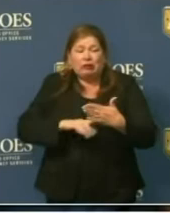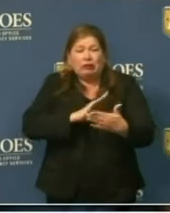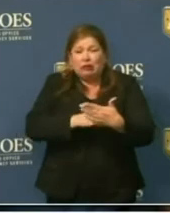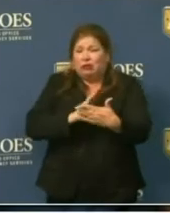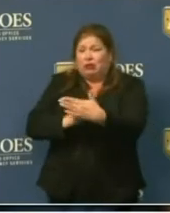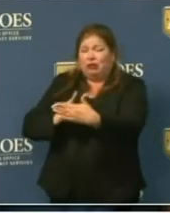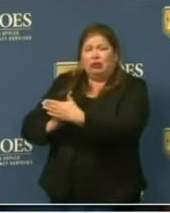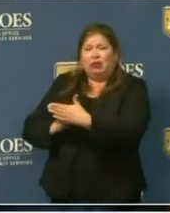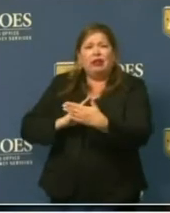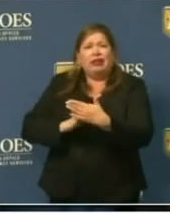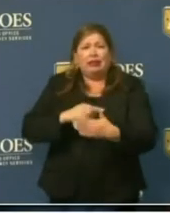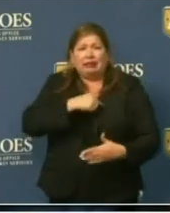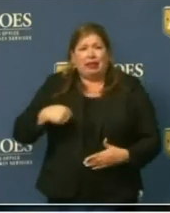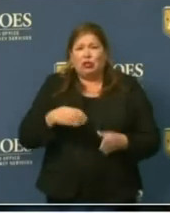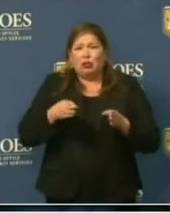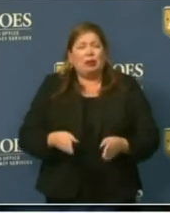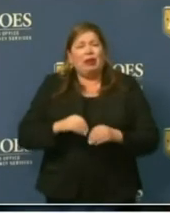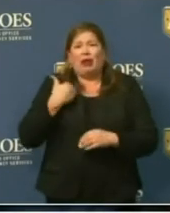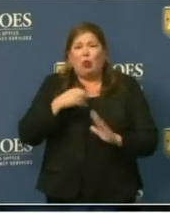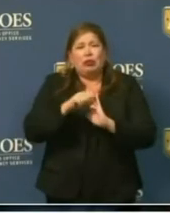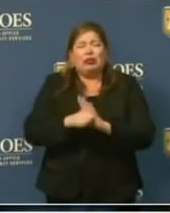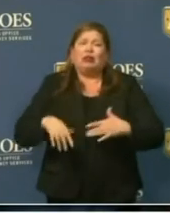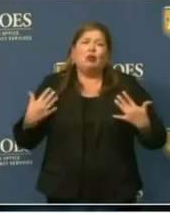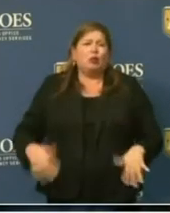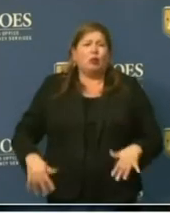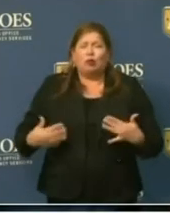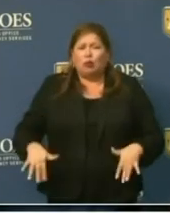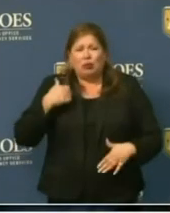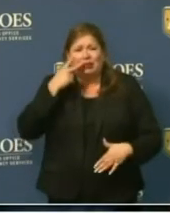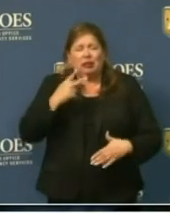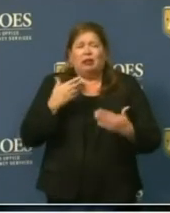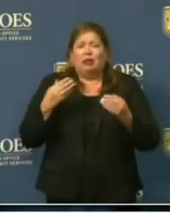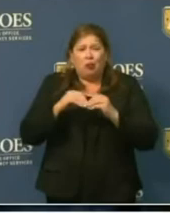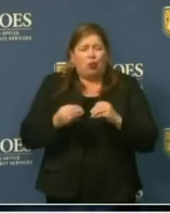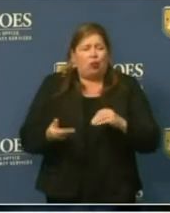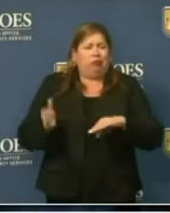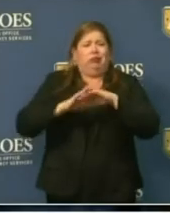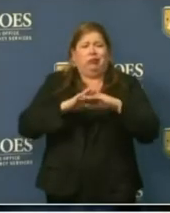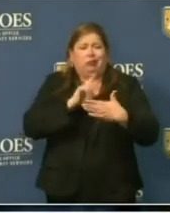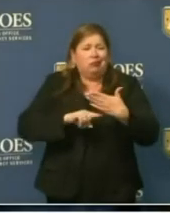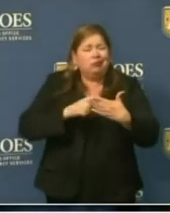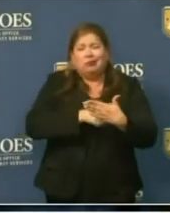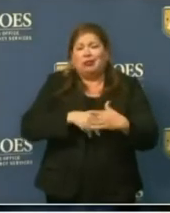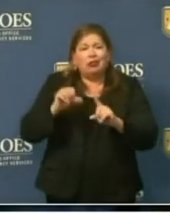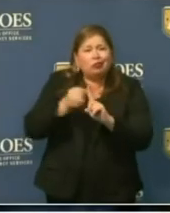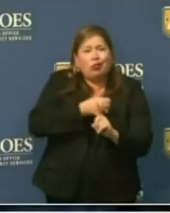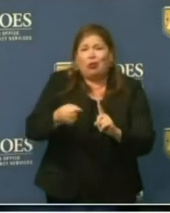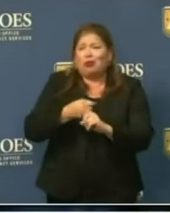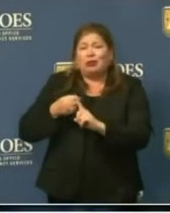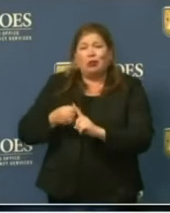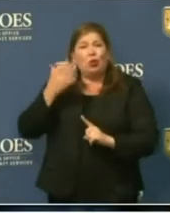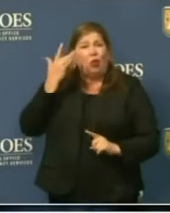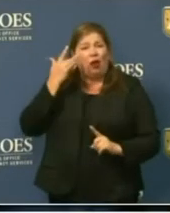against Asians in our state. We have seen a huge increase in people that are assaulting people on the